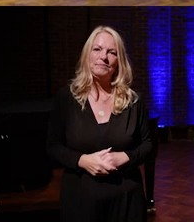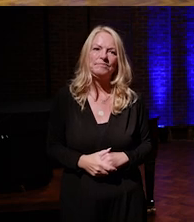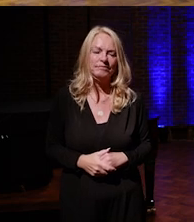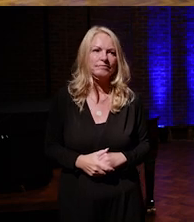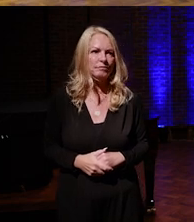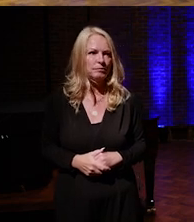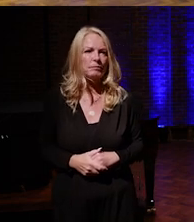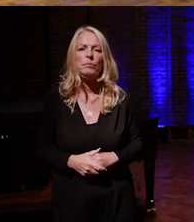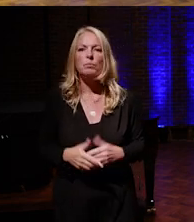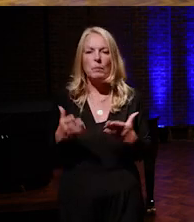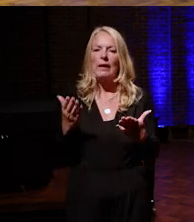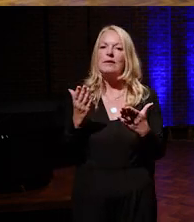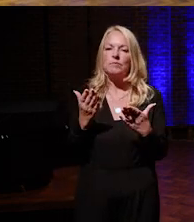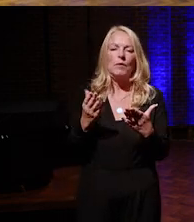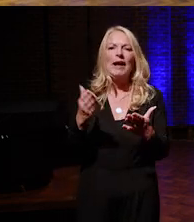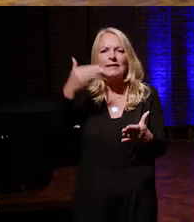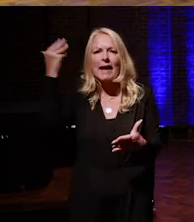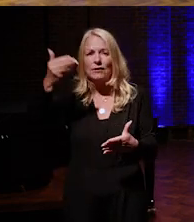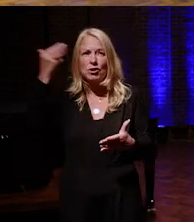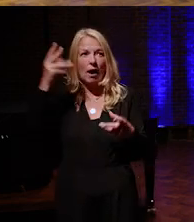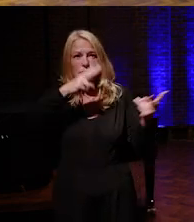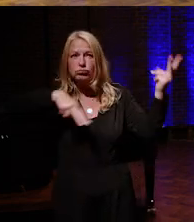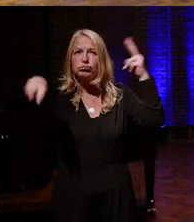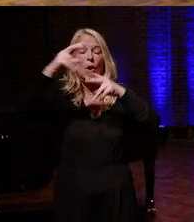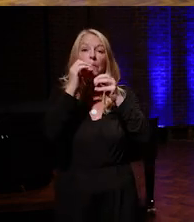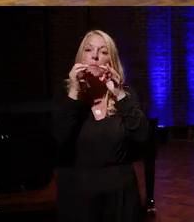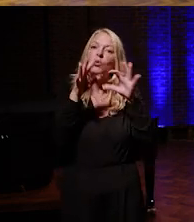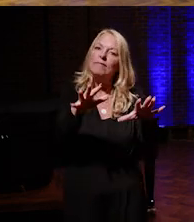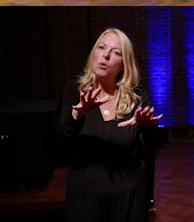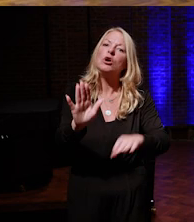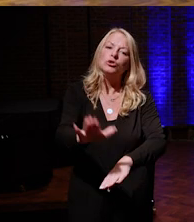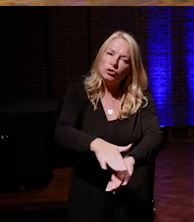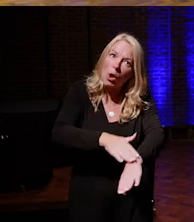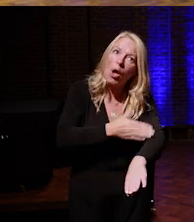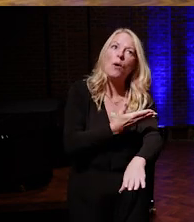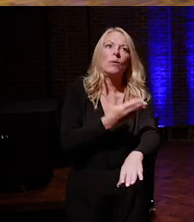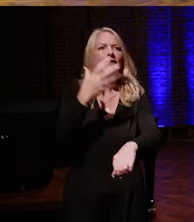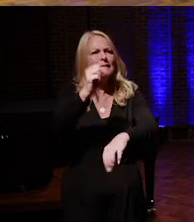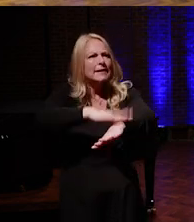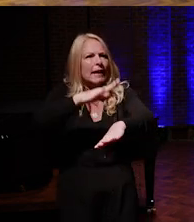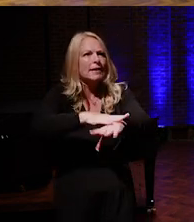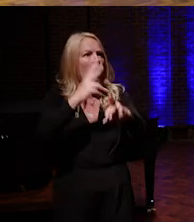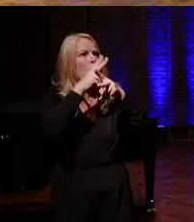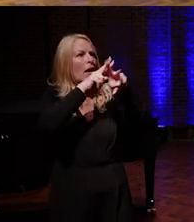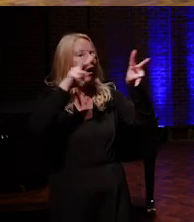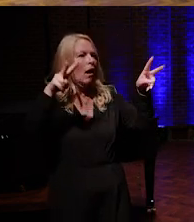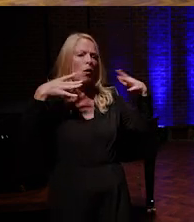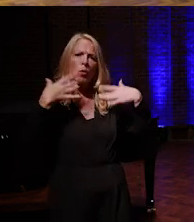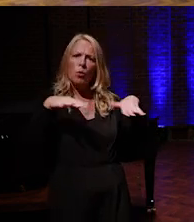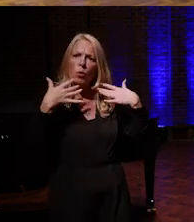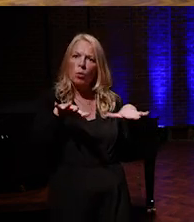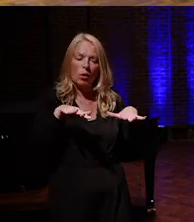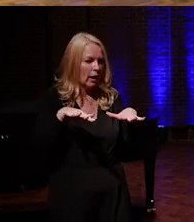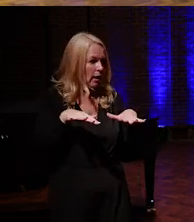There is so much beauty in nature. If only we were to slow down and take the time to see it. And it's often in the most